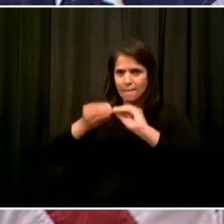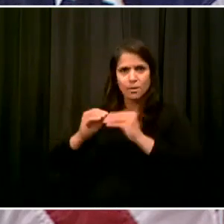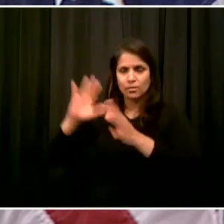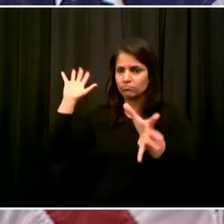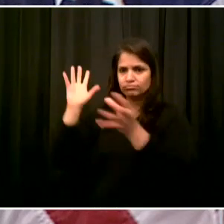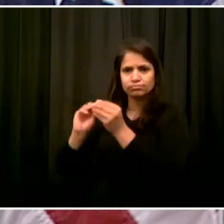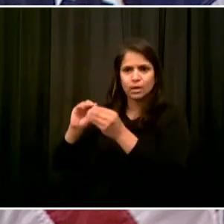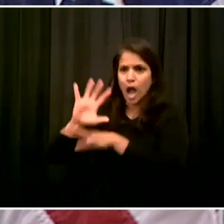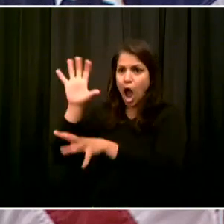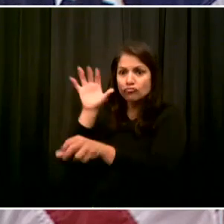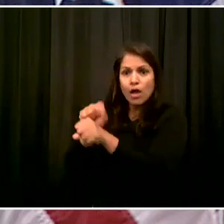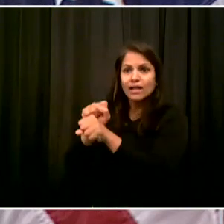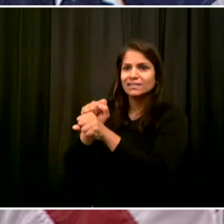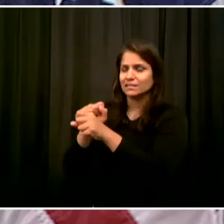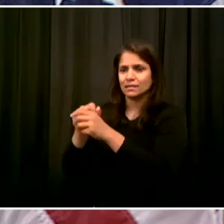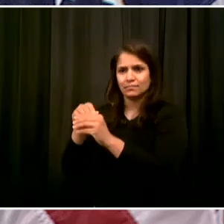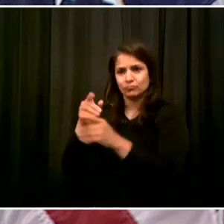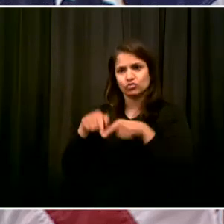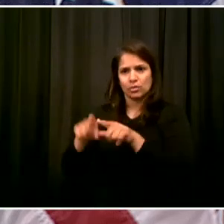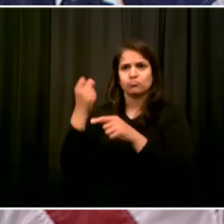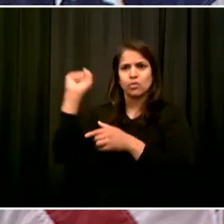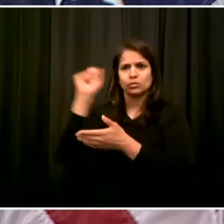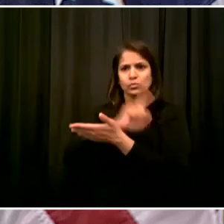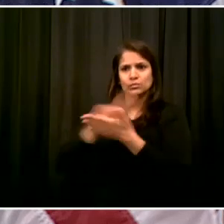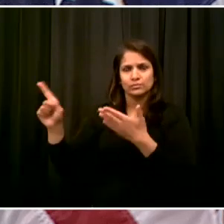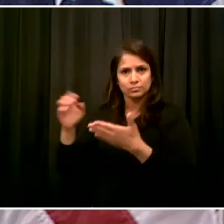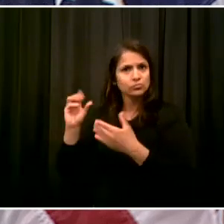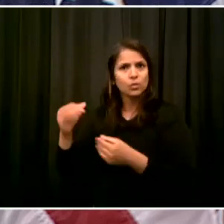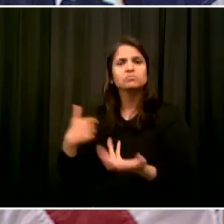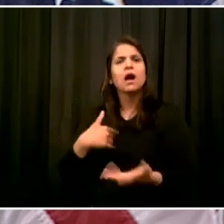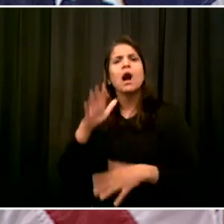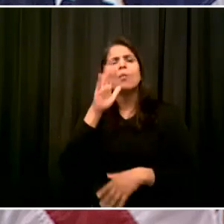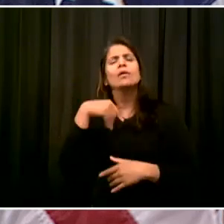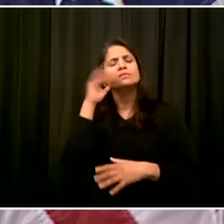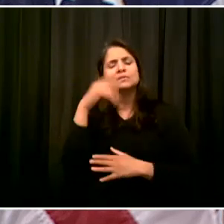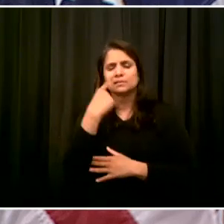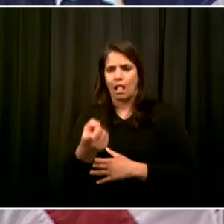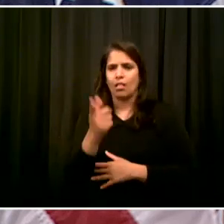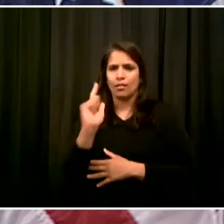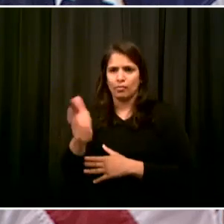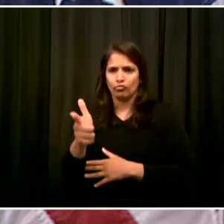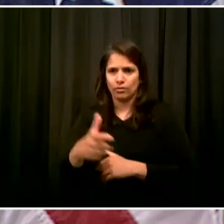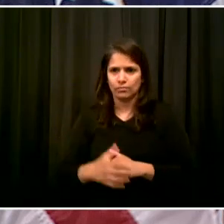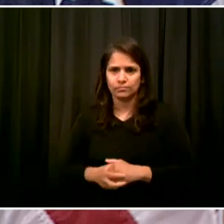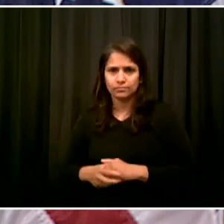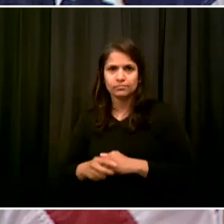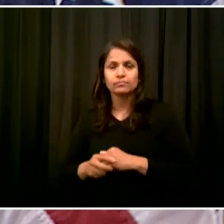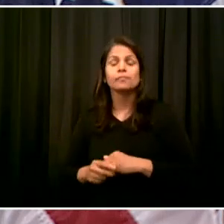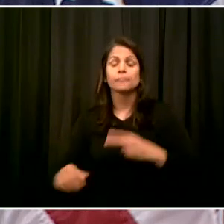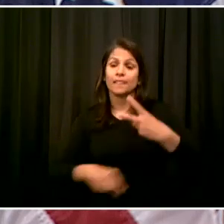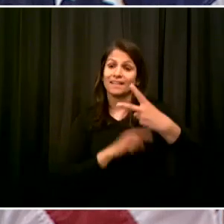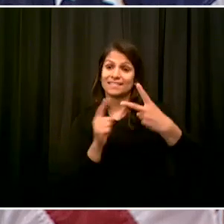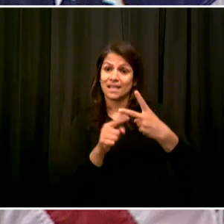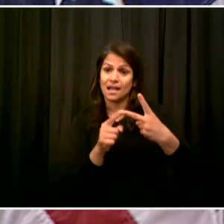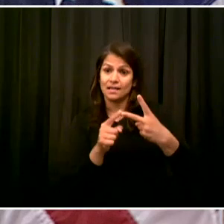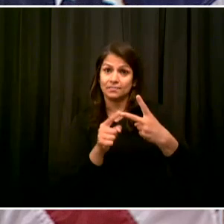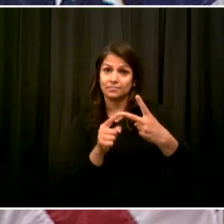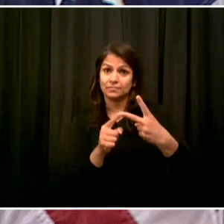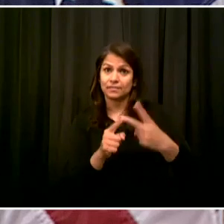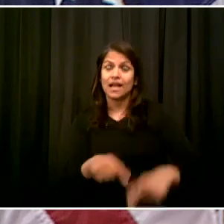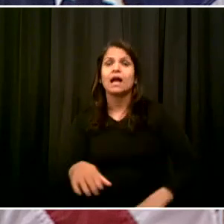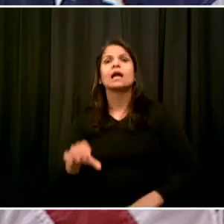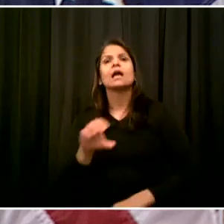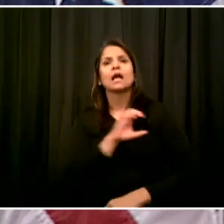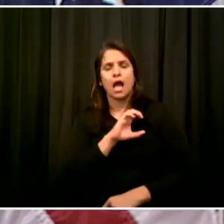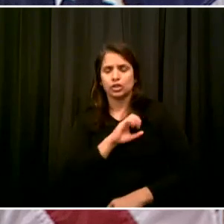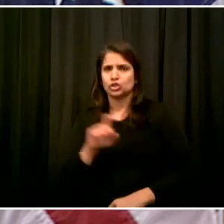the question of how I want to see and how we need to see things proceed with peaceful protest, it should be